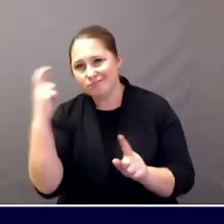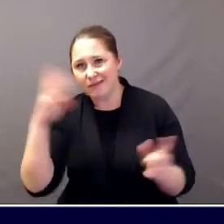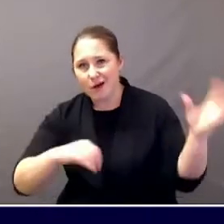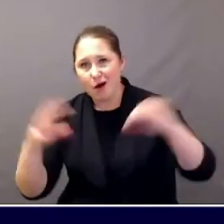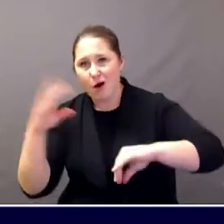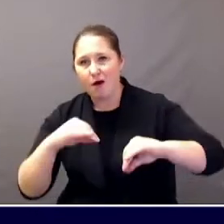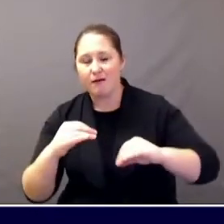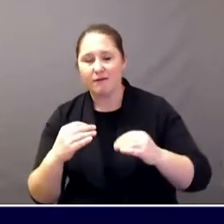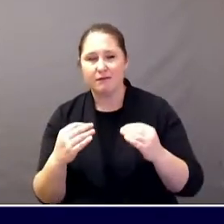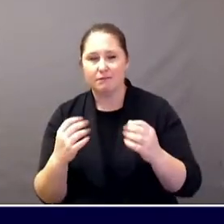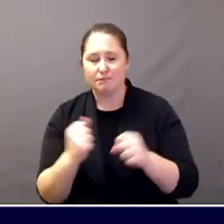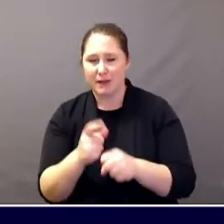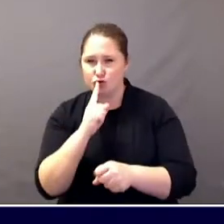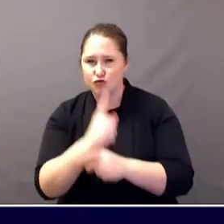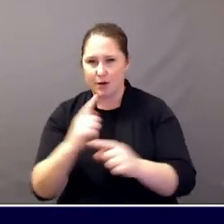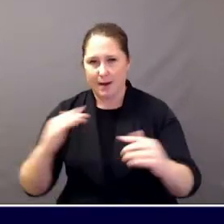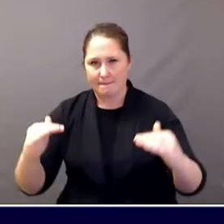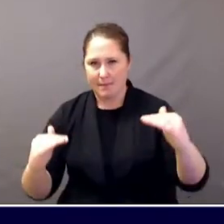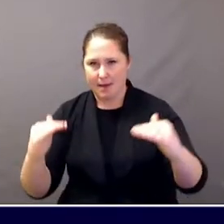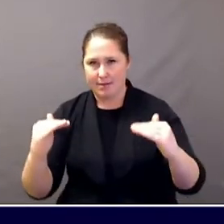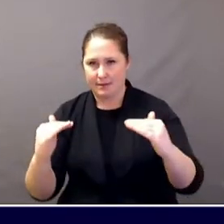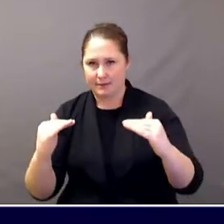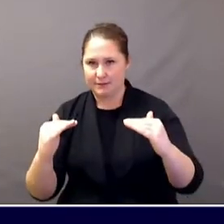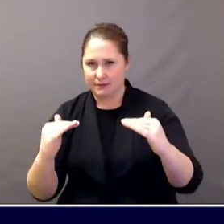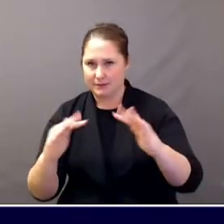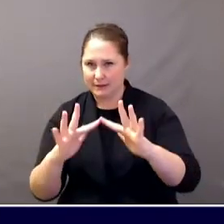them all simultaneously.